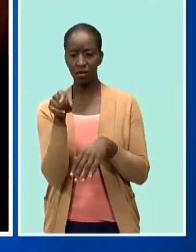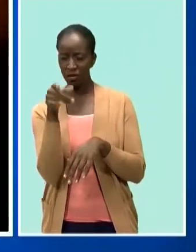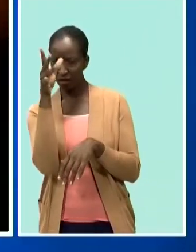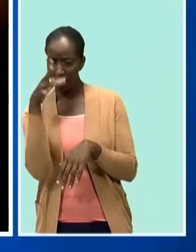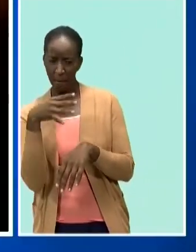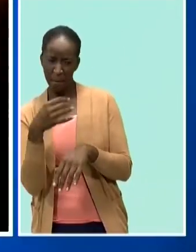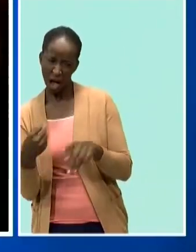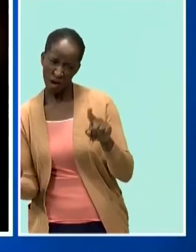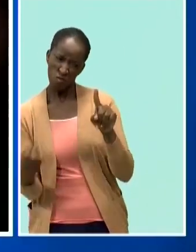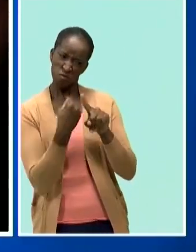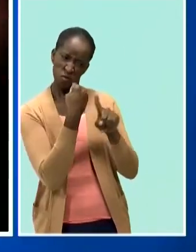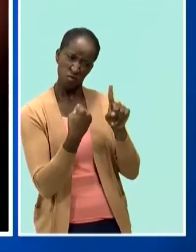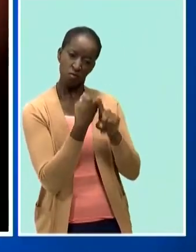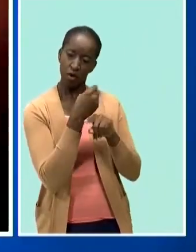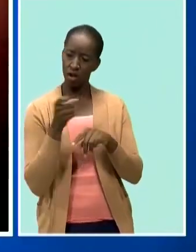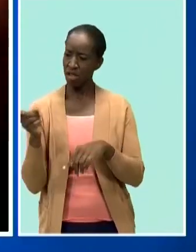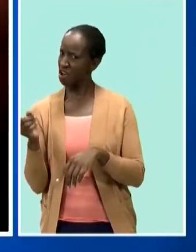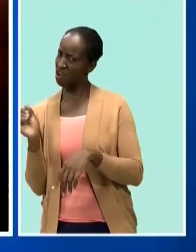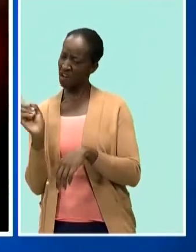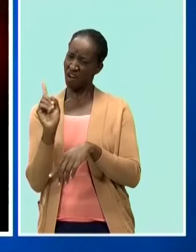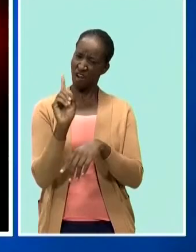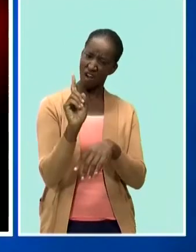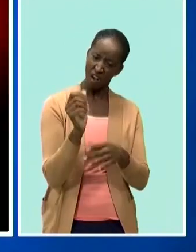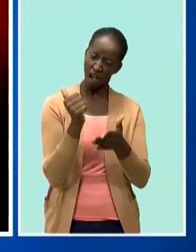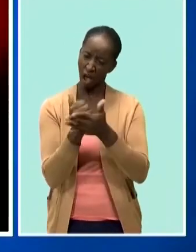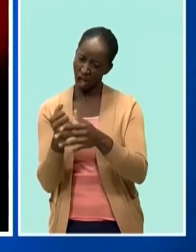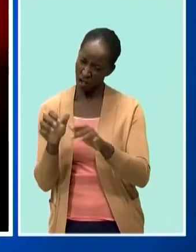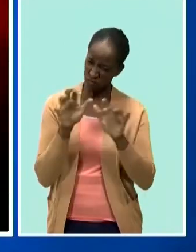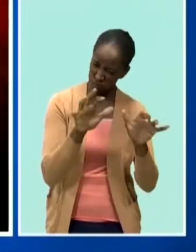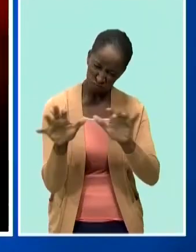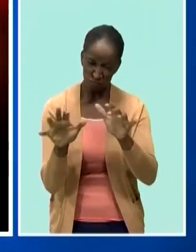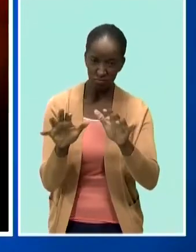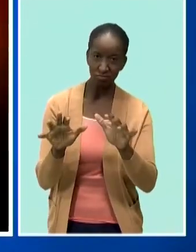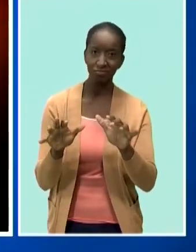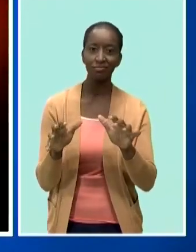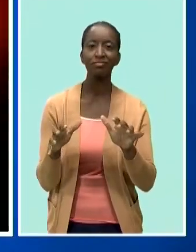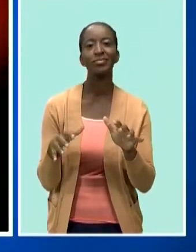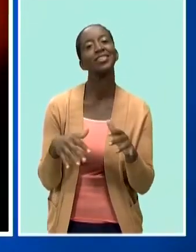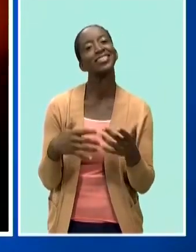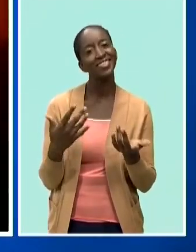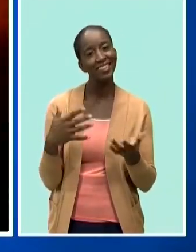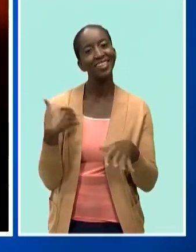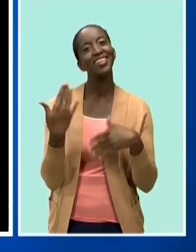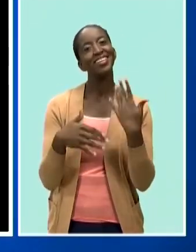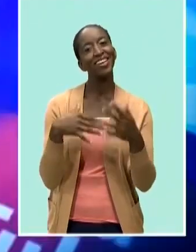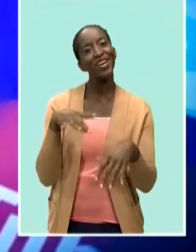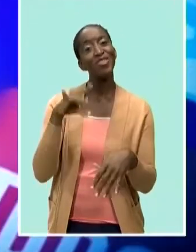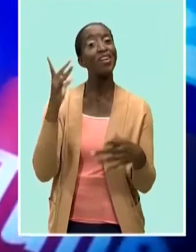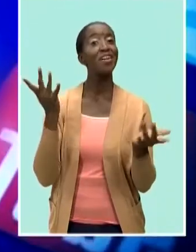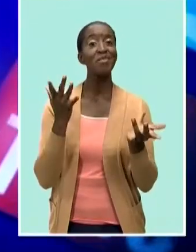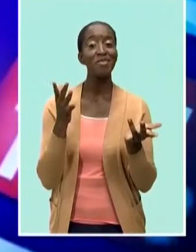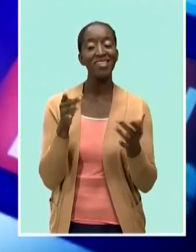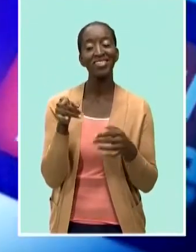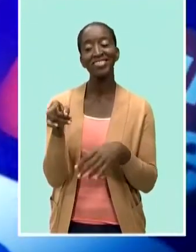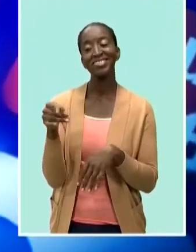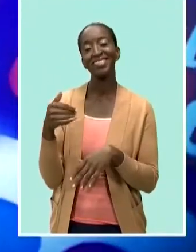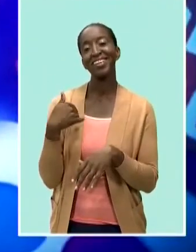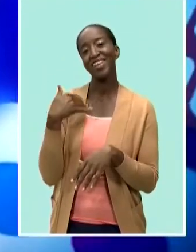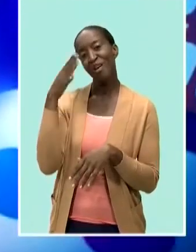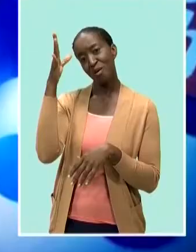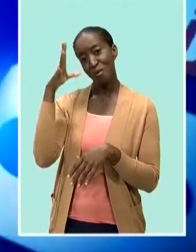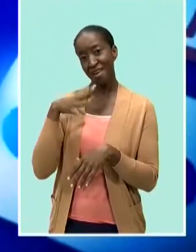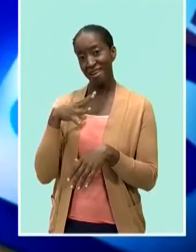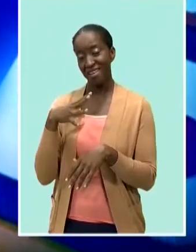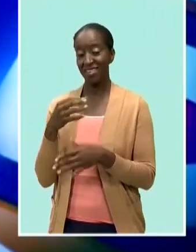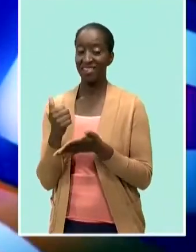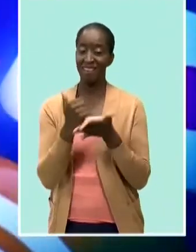man. However, in a bit of a plot twist, it was later revealed that the young man in the costume actually has a criminal record